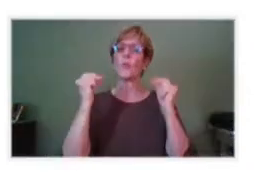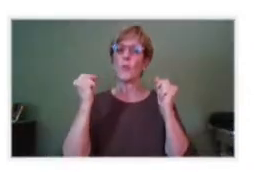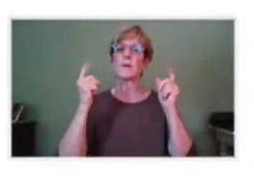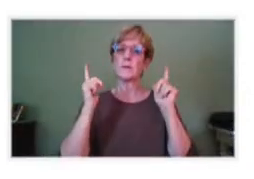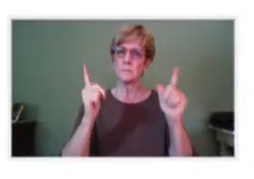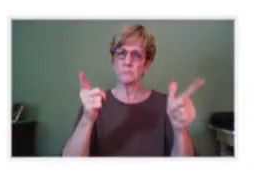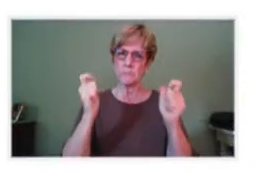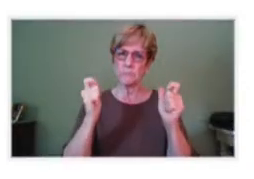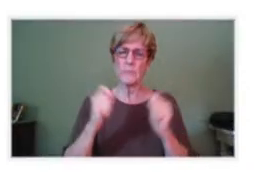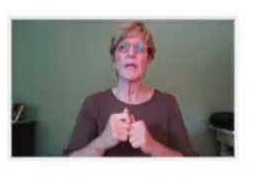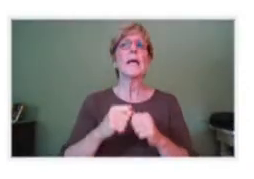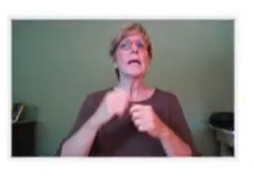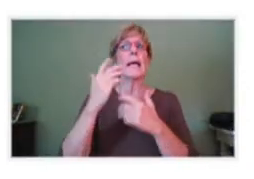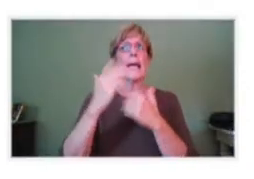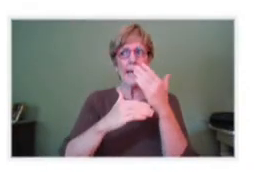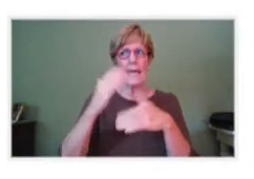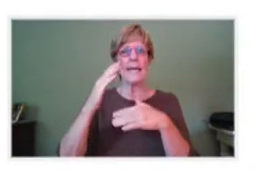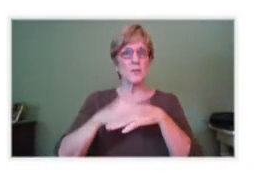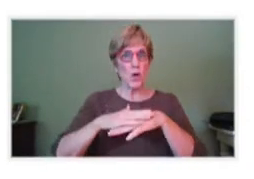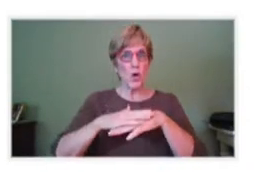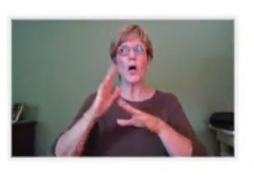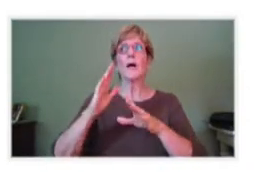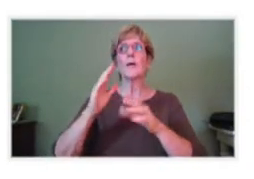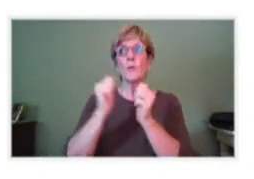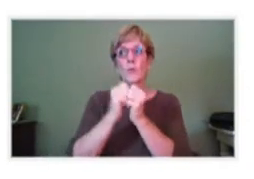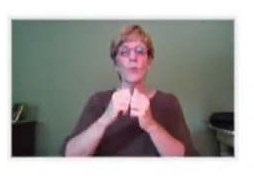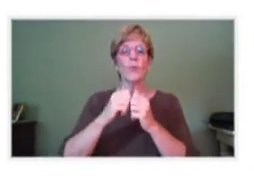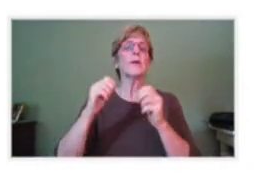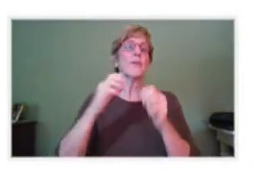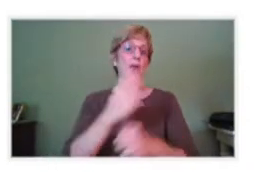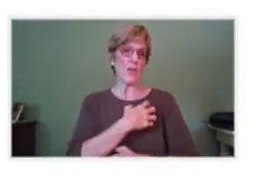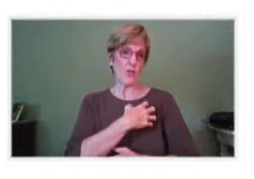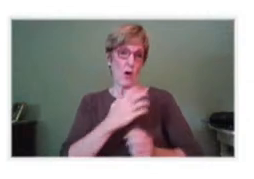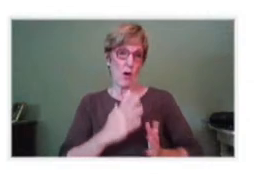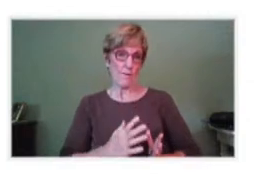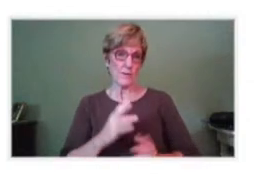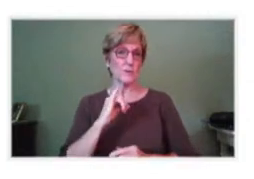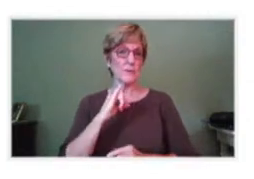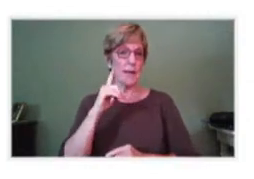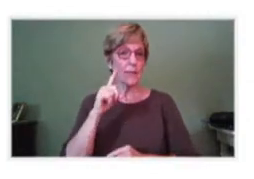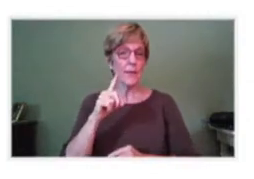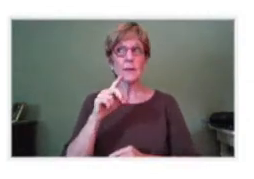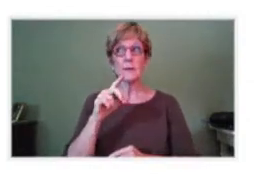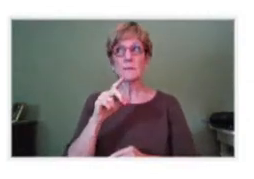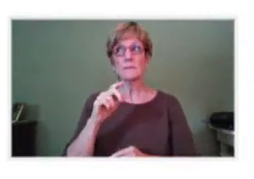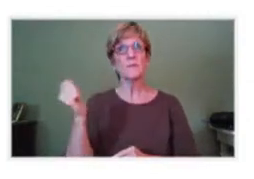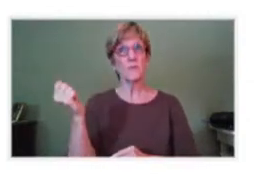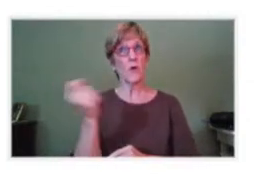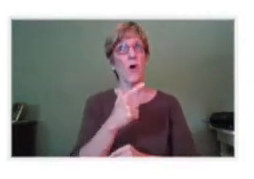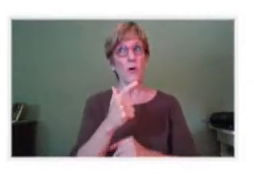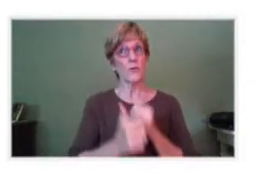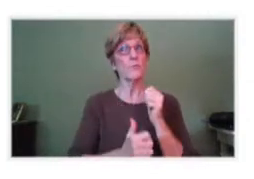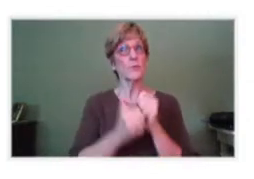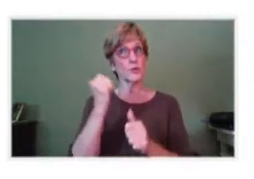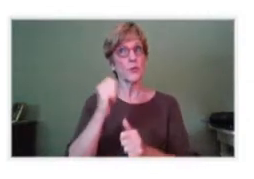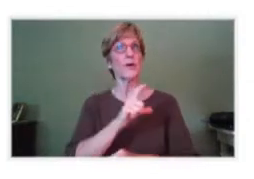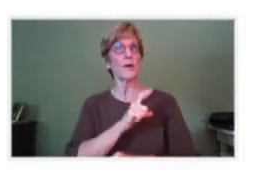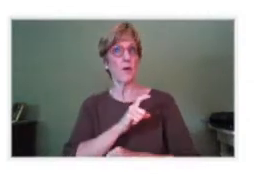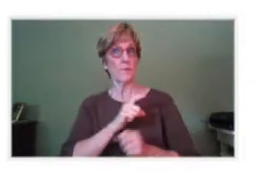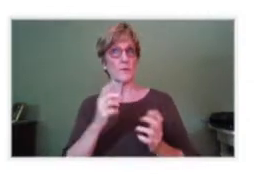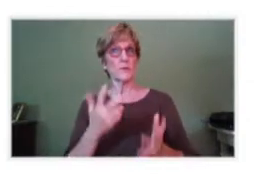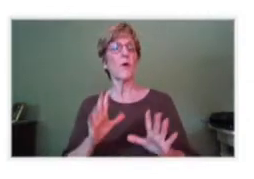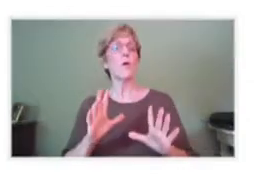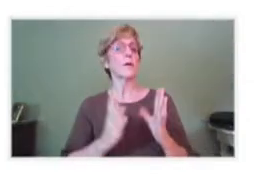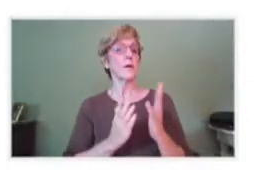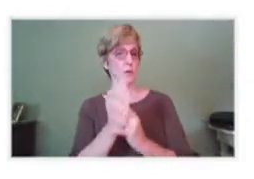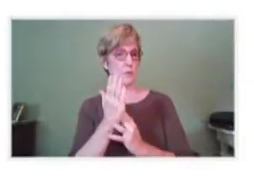hands-on active shooter training with our officers. Probably, I think, if not all, the majority of our officers have already gone through that